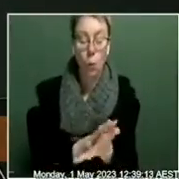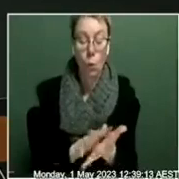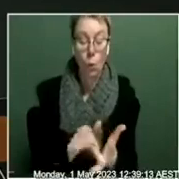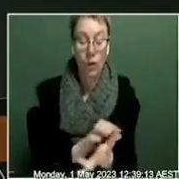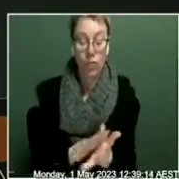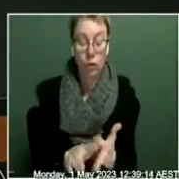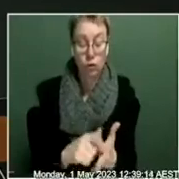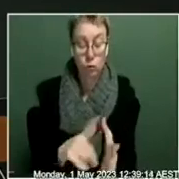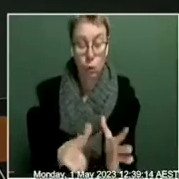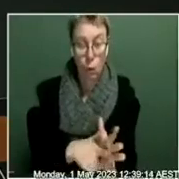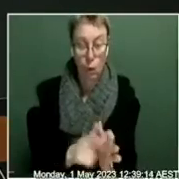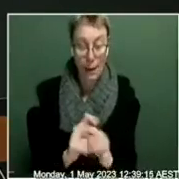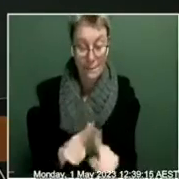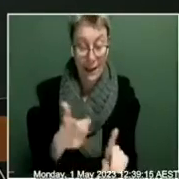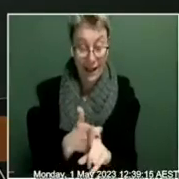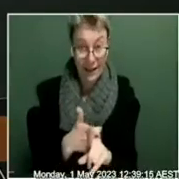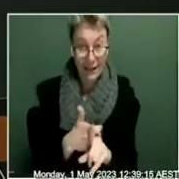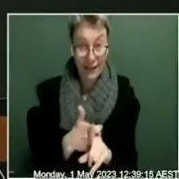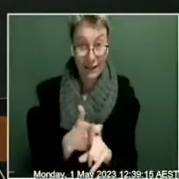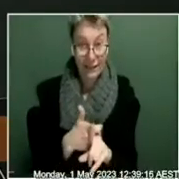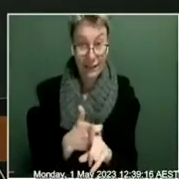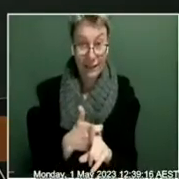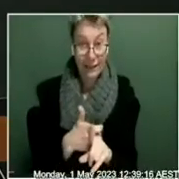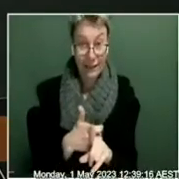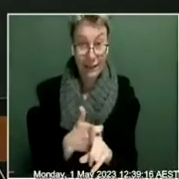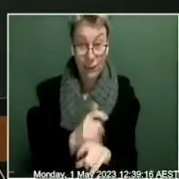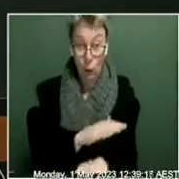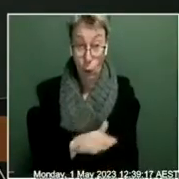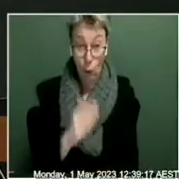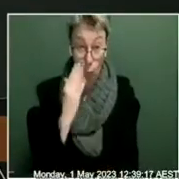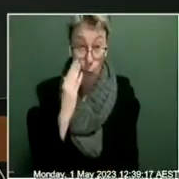then you've got all this treatment centred. We've also heard